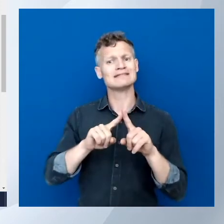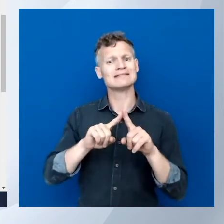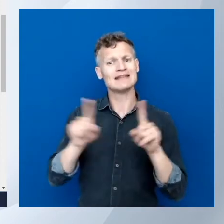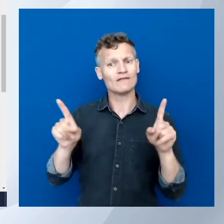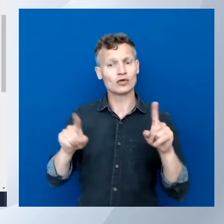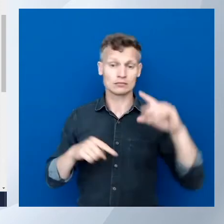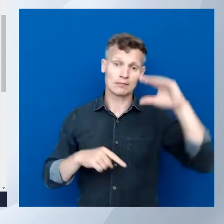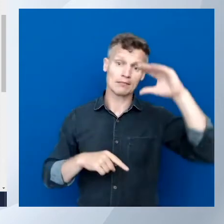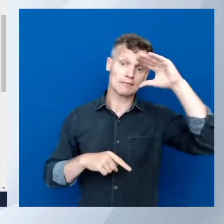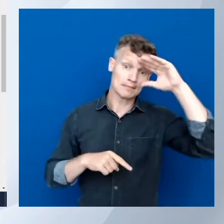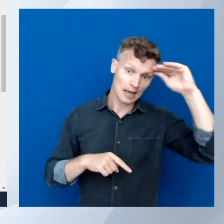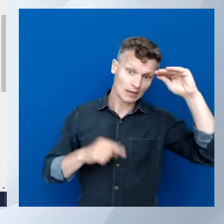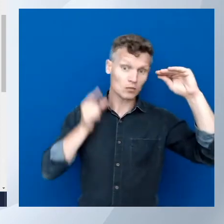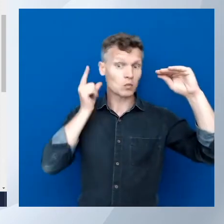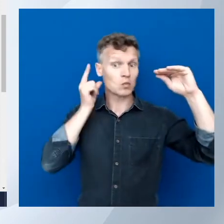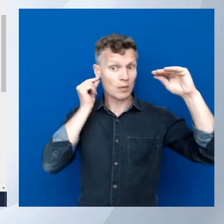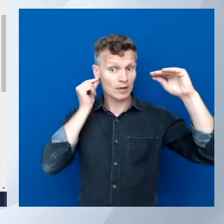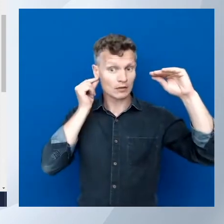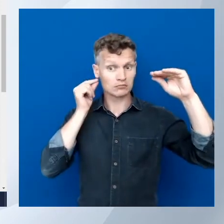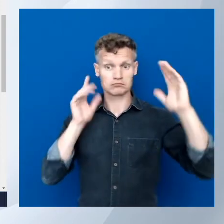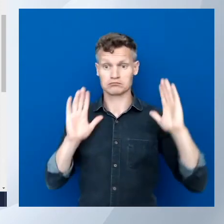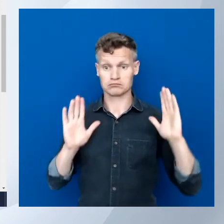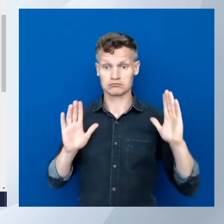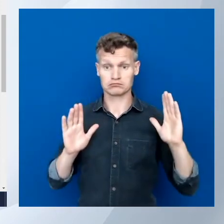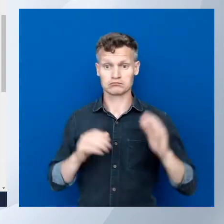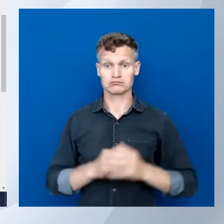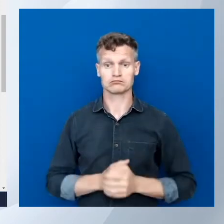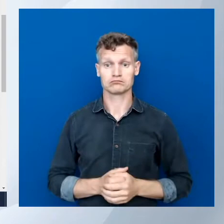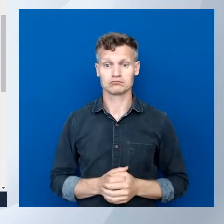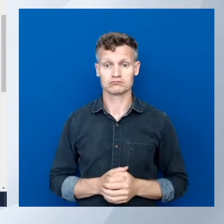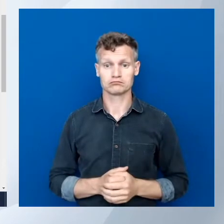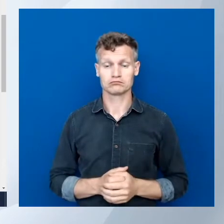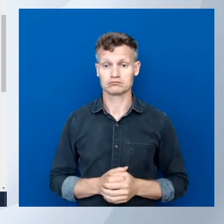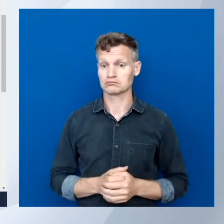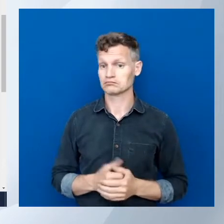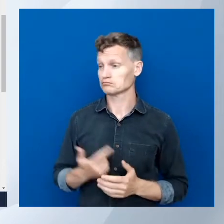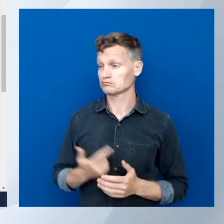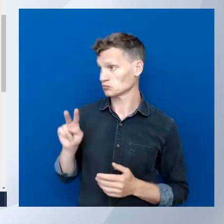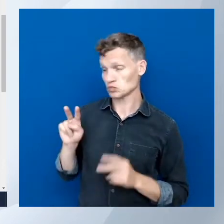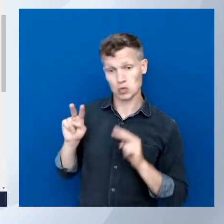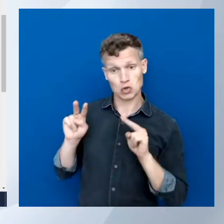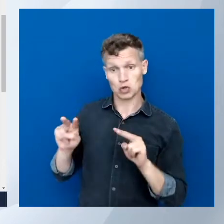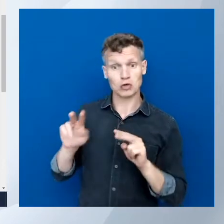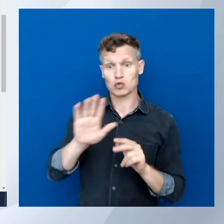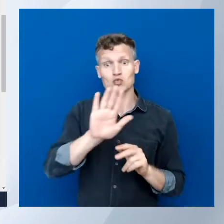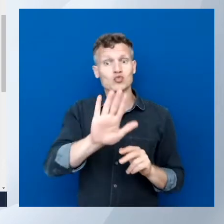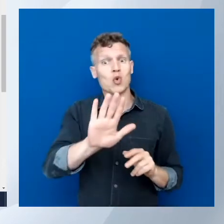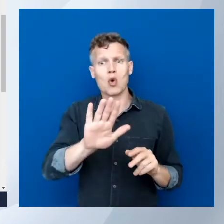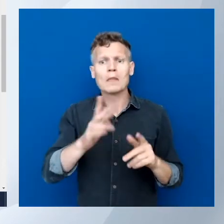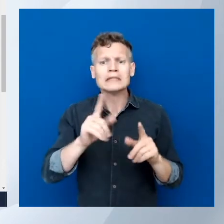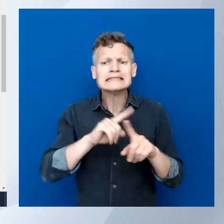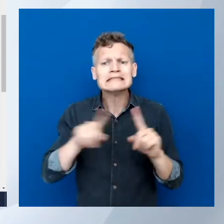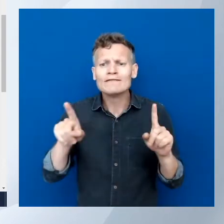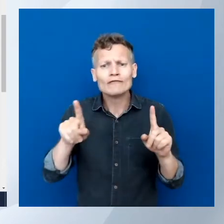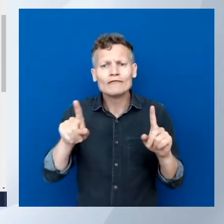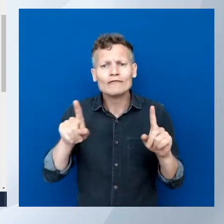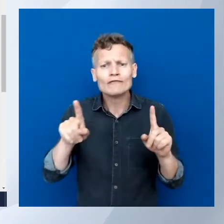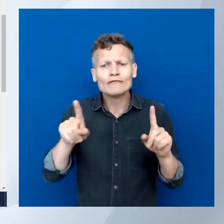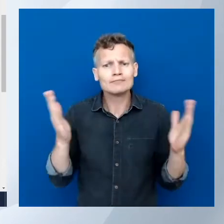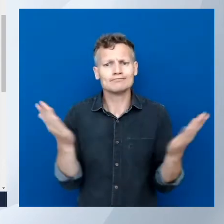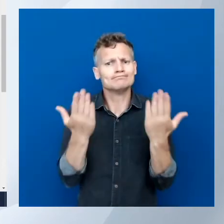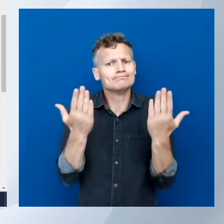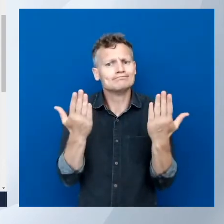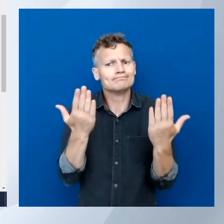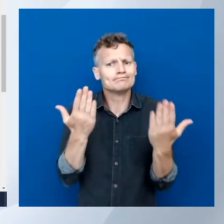users. Depending, of course, if you're looking at male and female users, if you have a different metric and a different attribute, it will be different